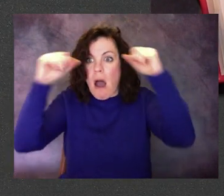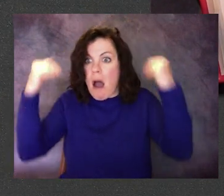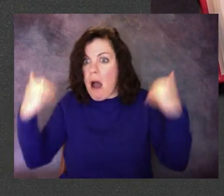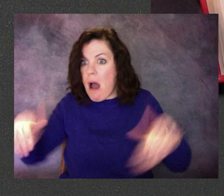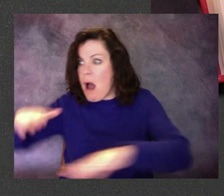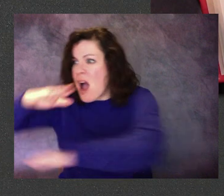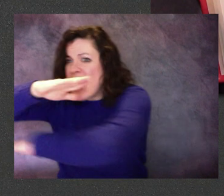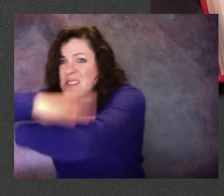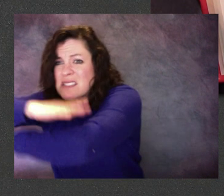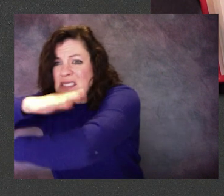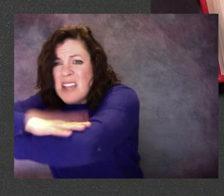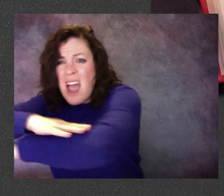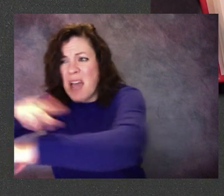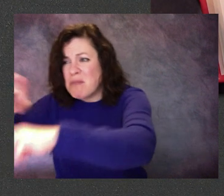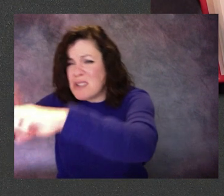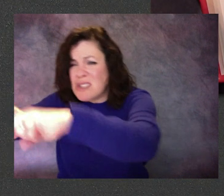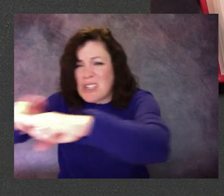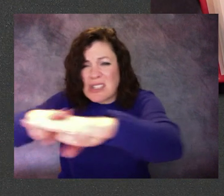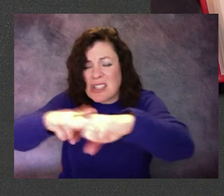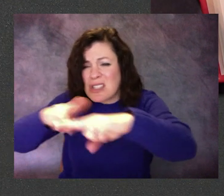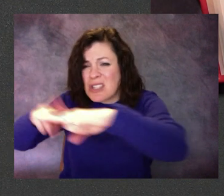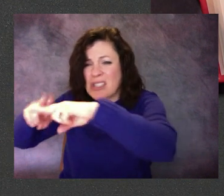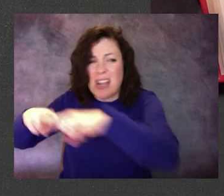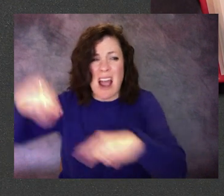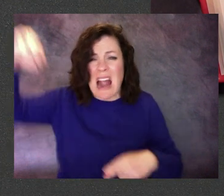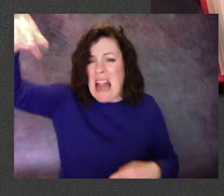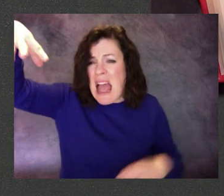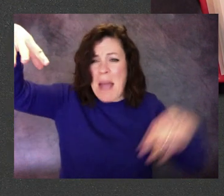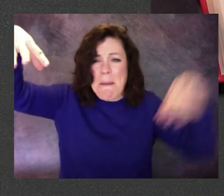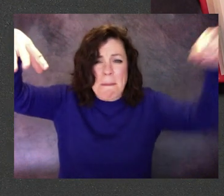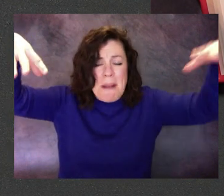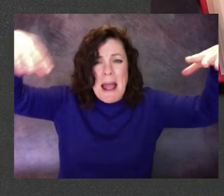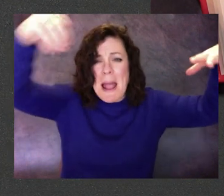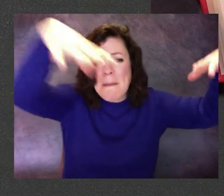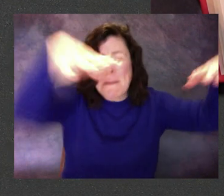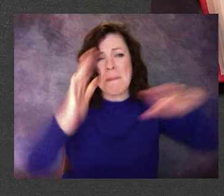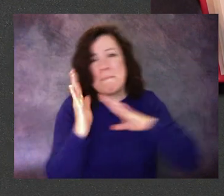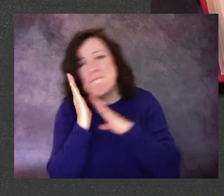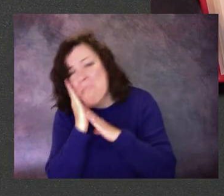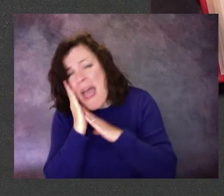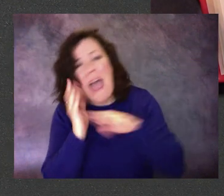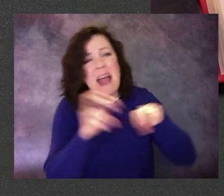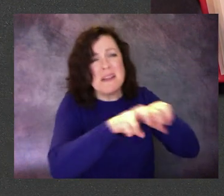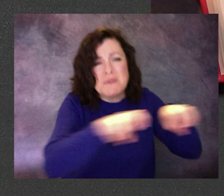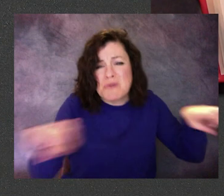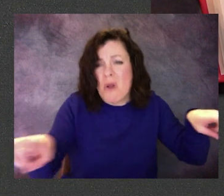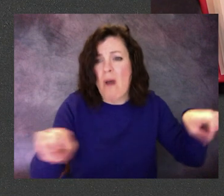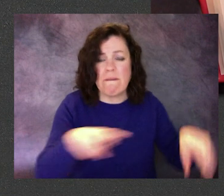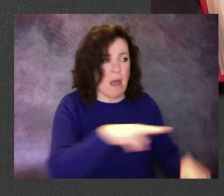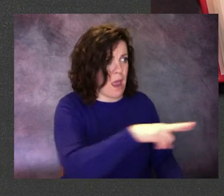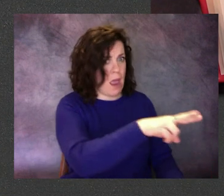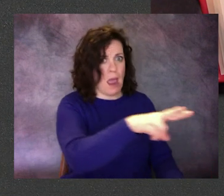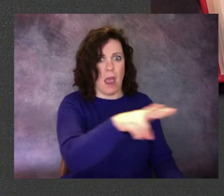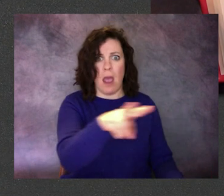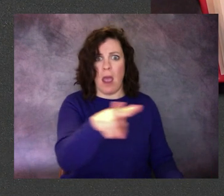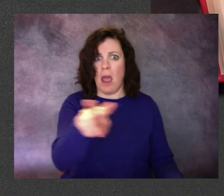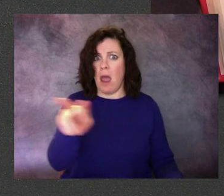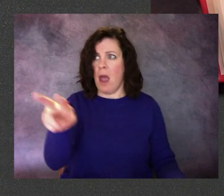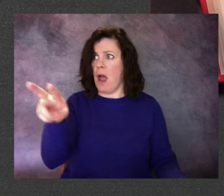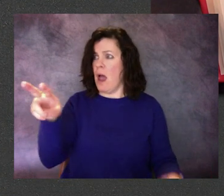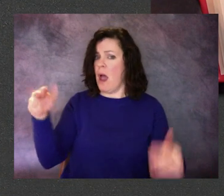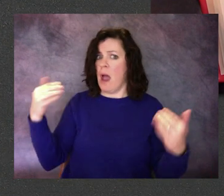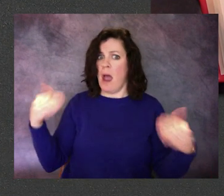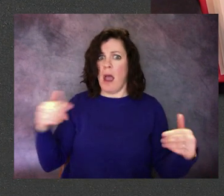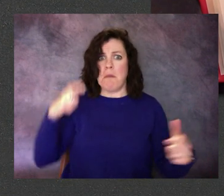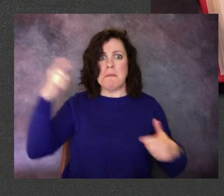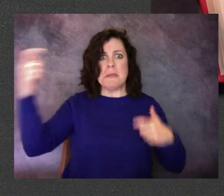sight. Tables and chairs and lamps and sofas and rows of beds. This must be a palace, Corduroy gasped. I guess I've